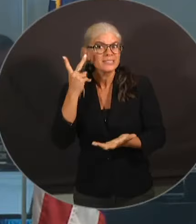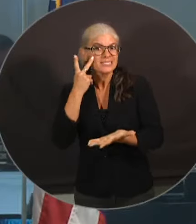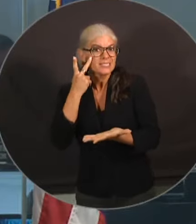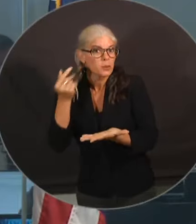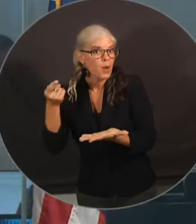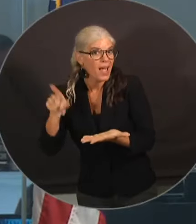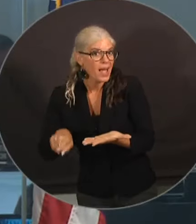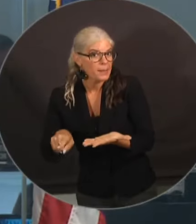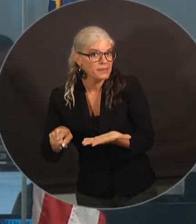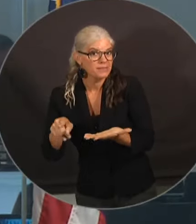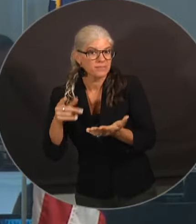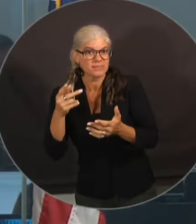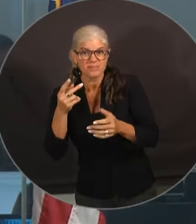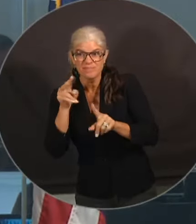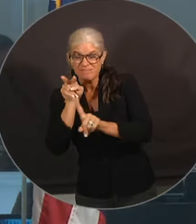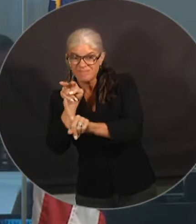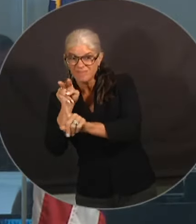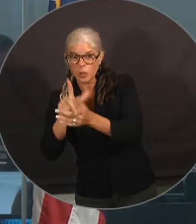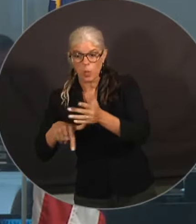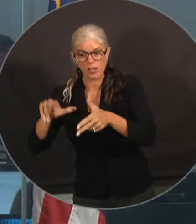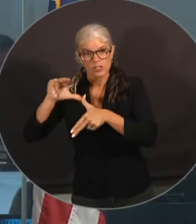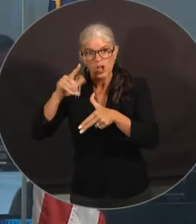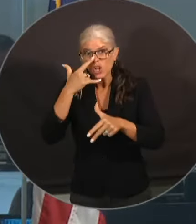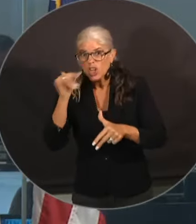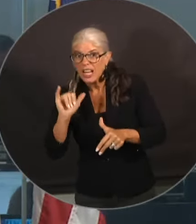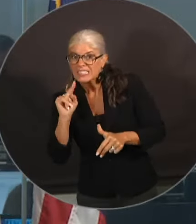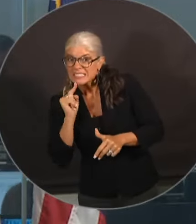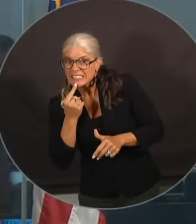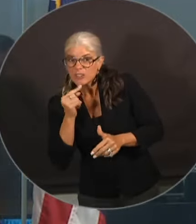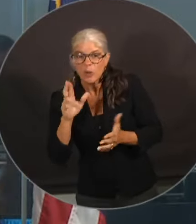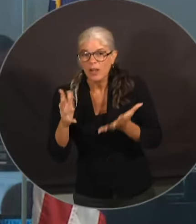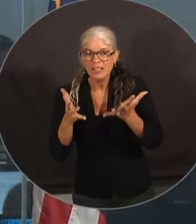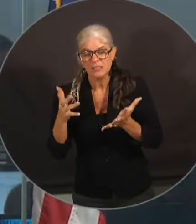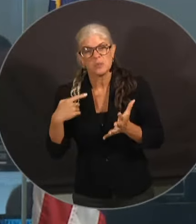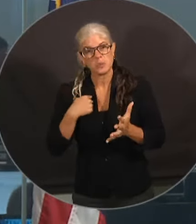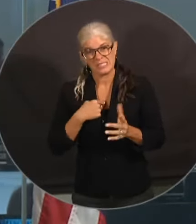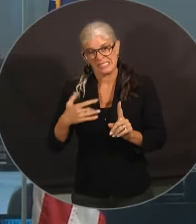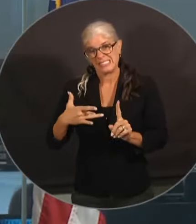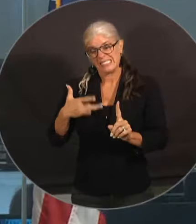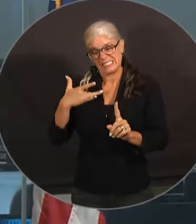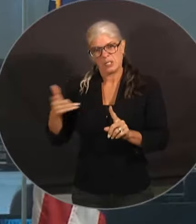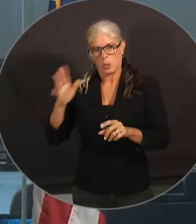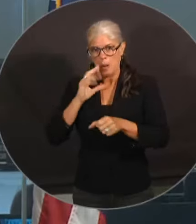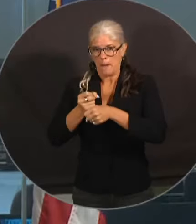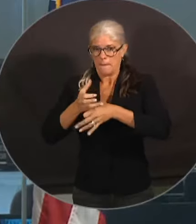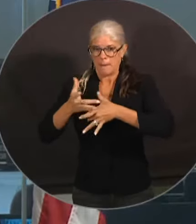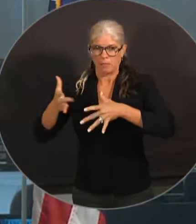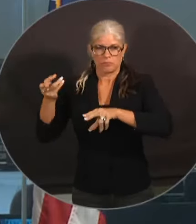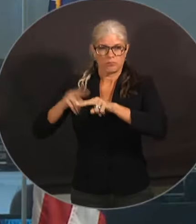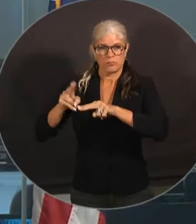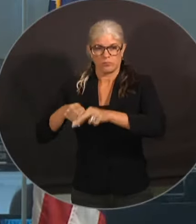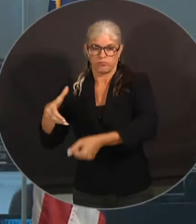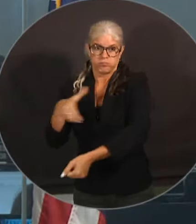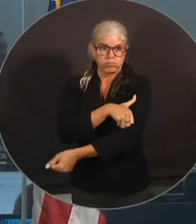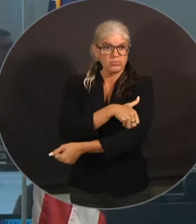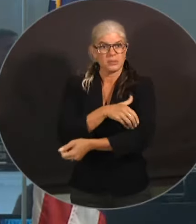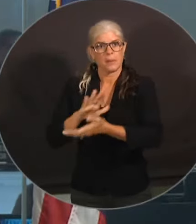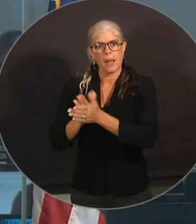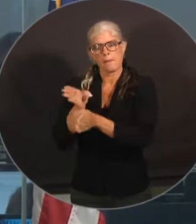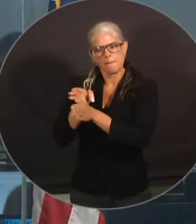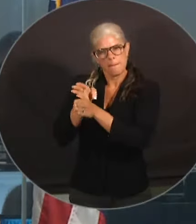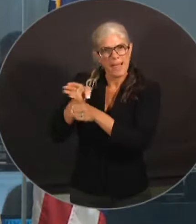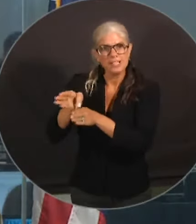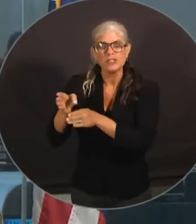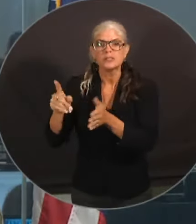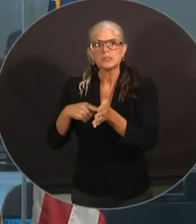of the intensification. I think that these things can rapidly intensify. Sometimes they become major. Sometimes there's